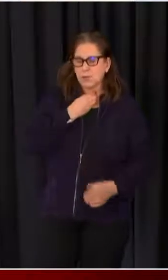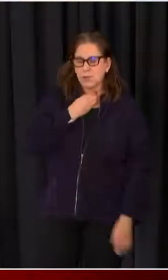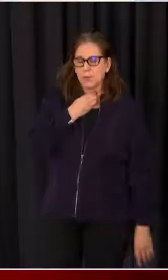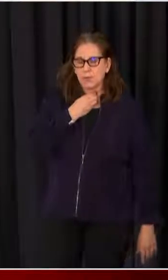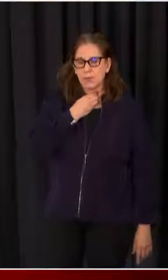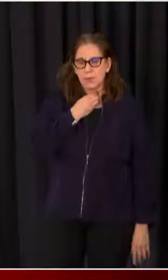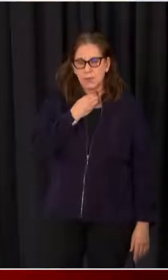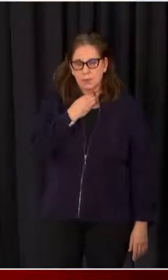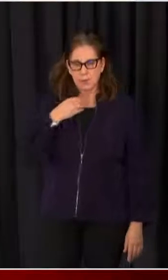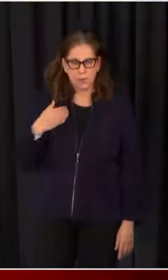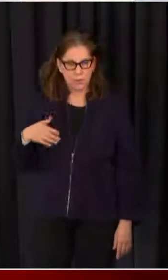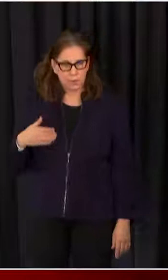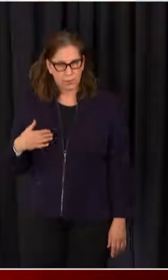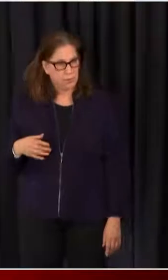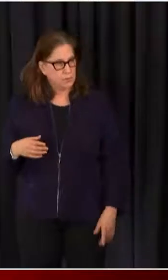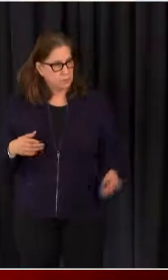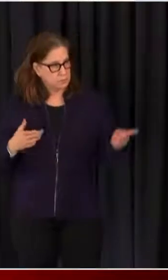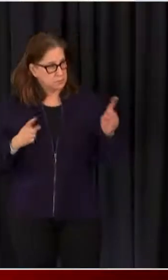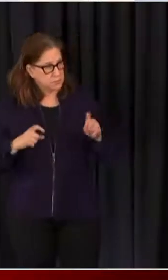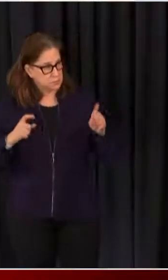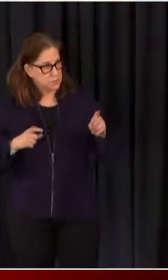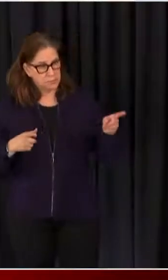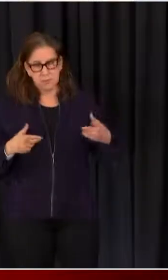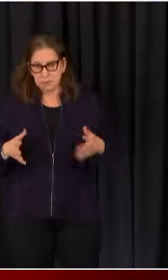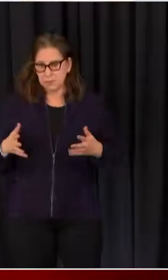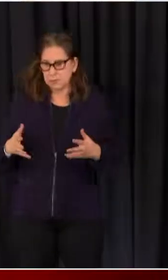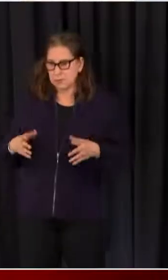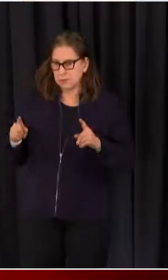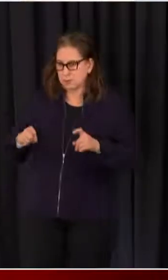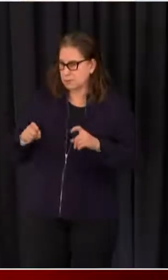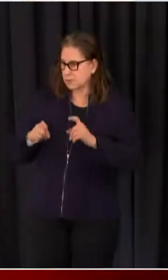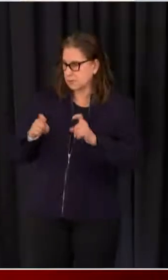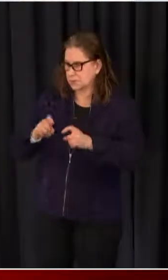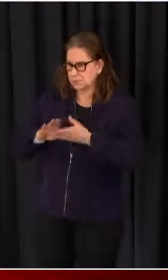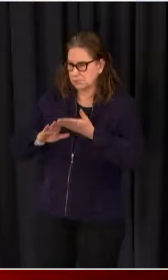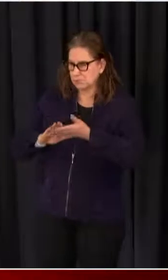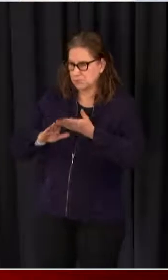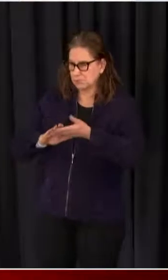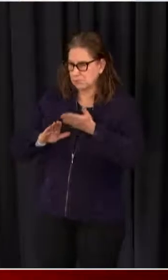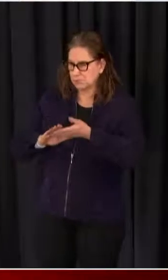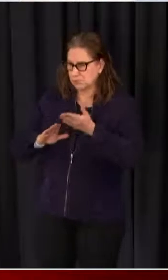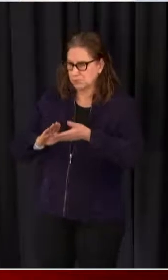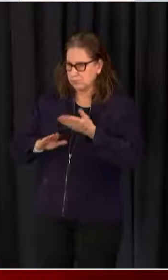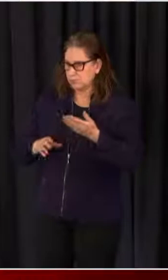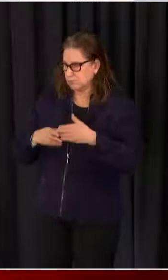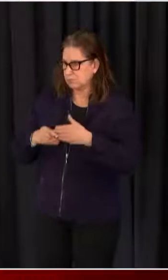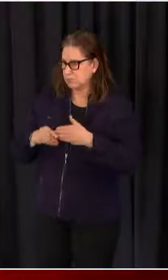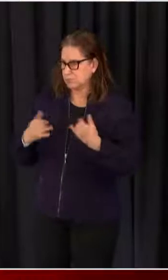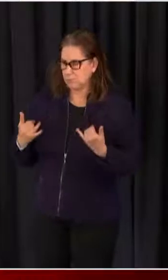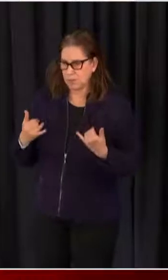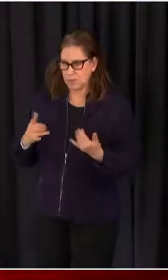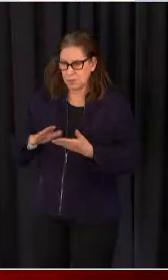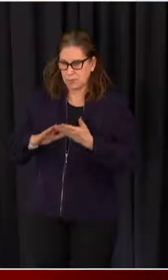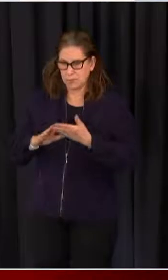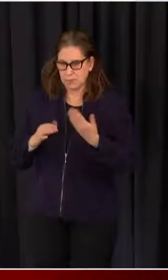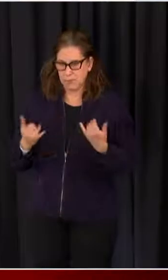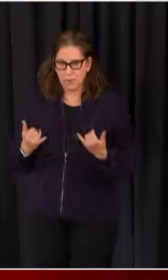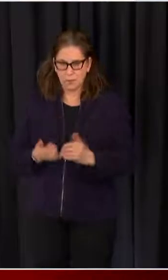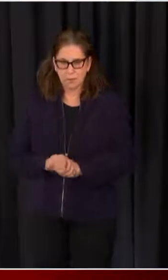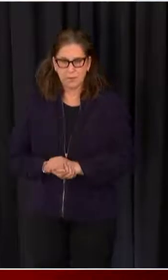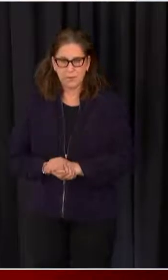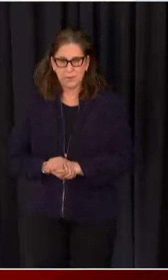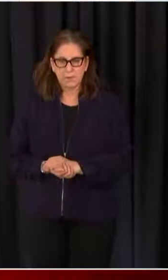user testing? Yeah, actually, we have actually set up a sandbox to allow for that to happen, and have a number of